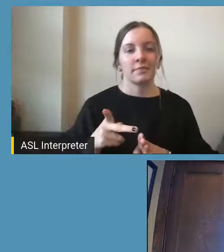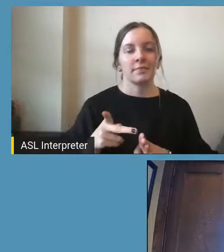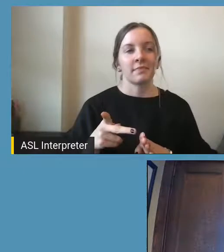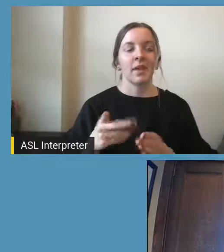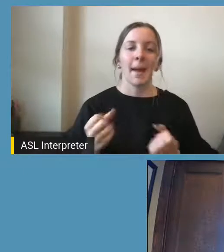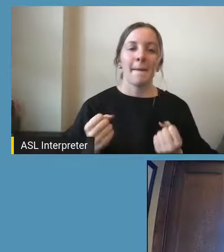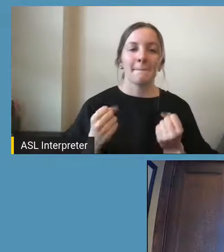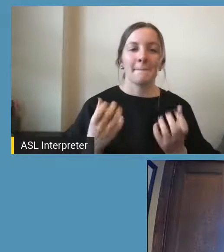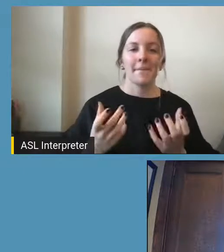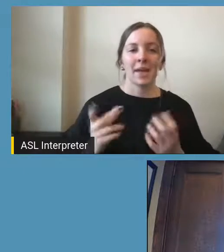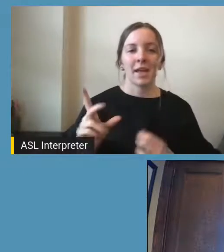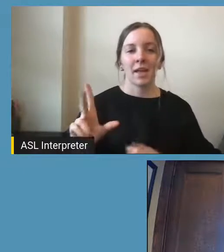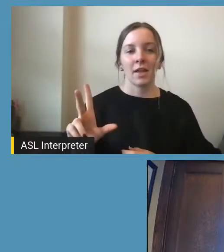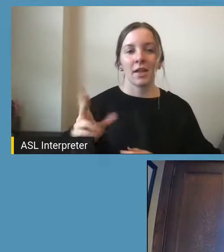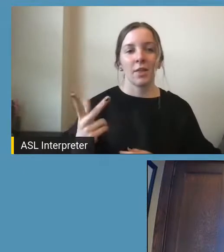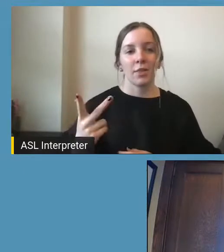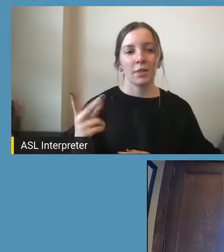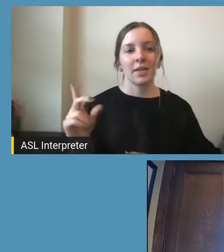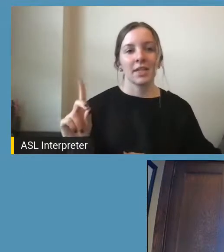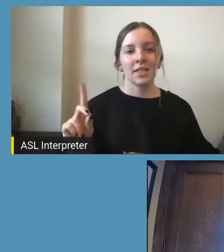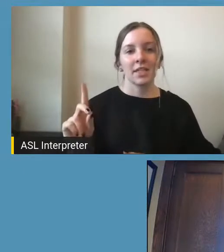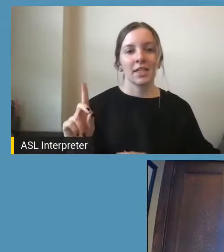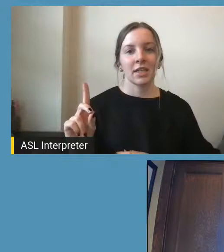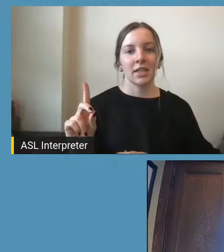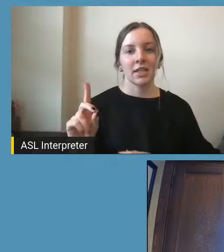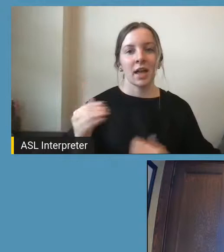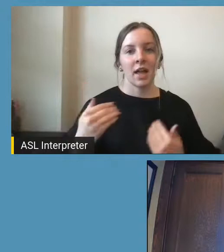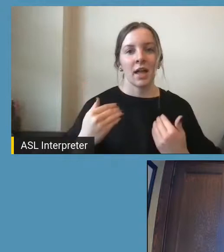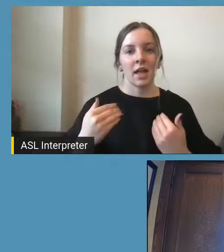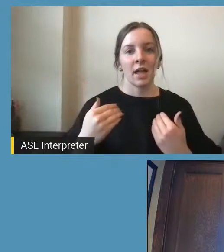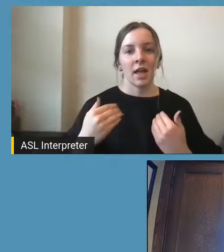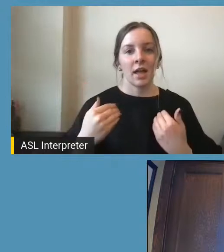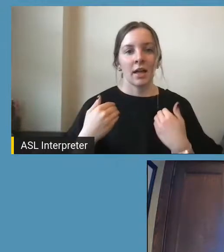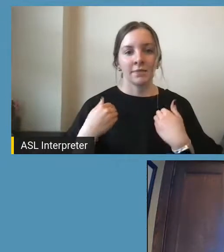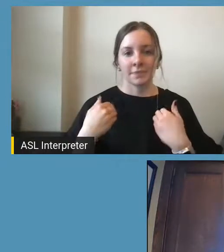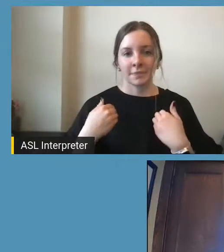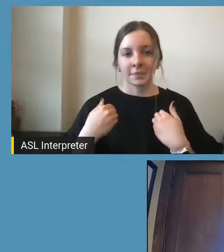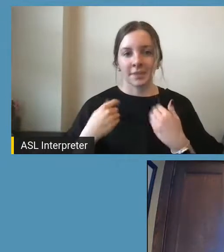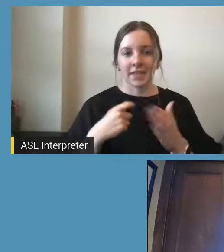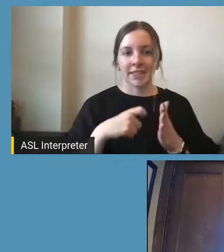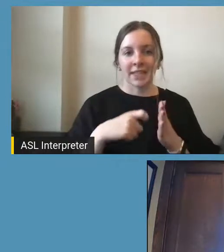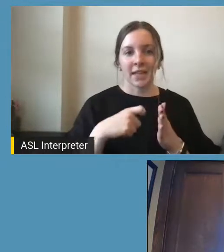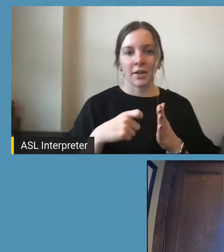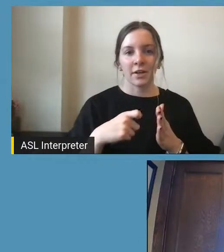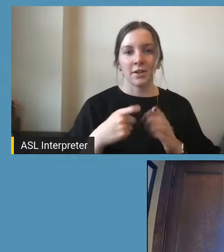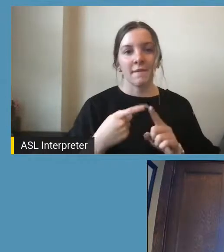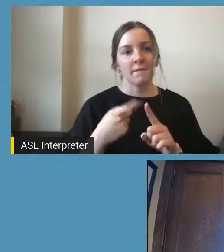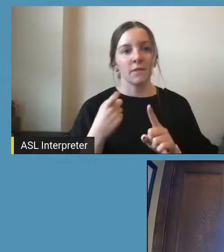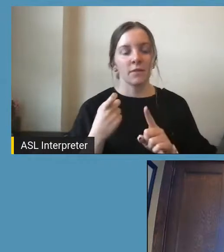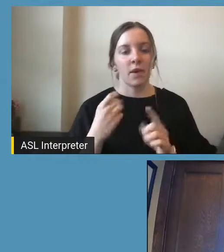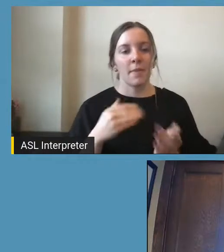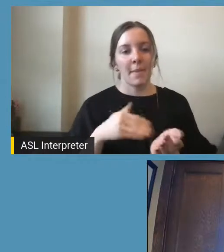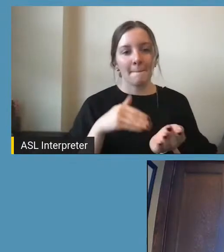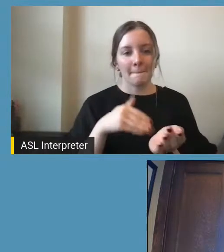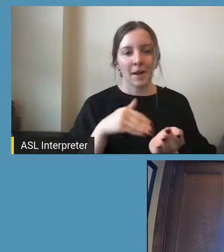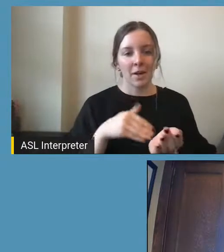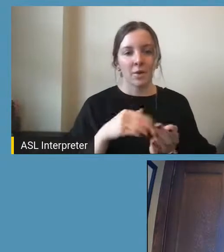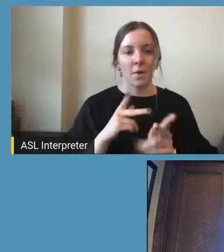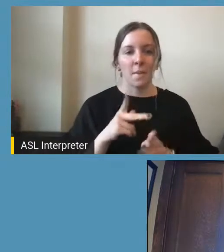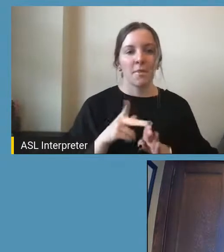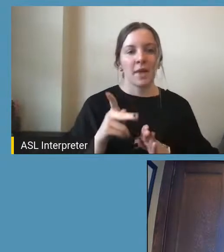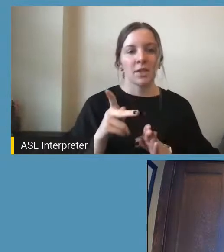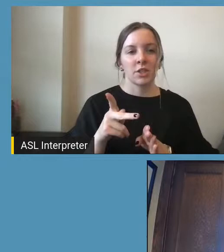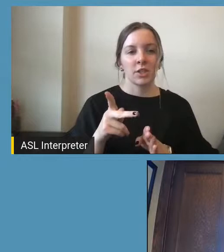slightly different type of scanning. So that's why I like 3D Look. It's great. I use it in